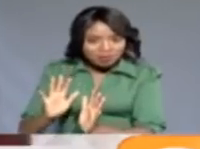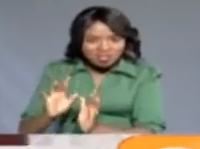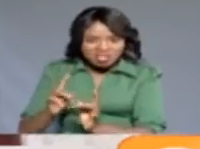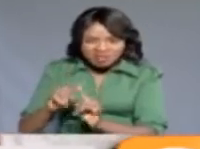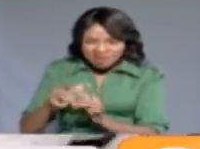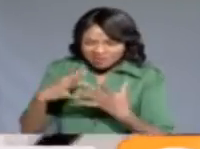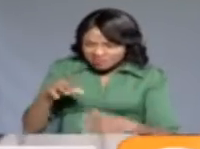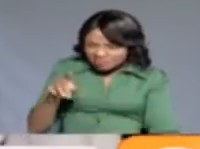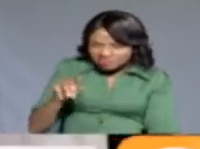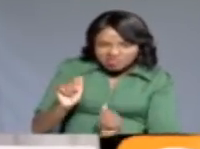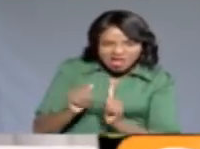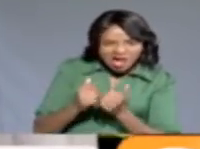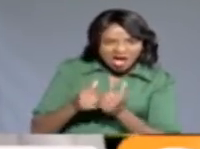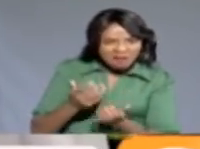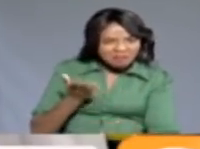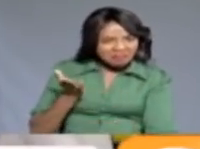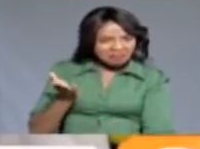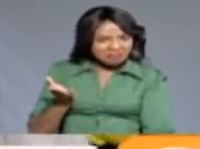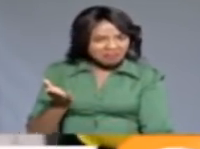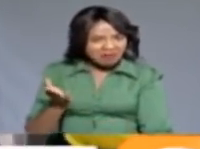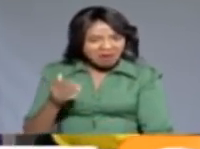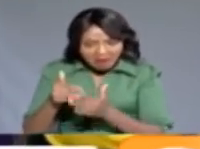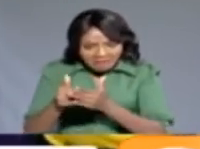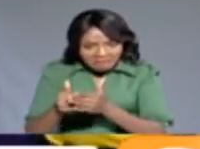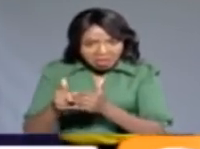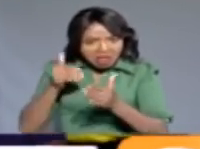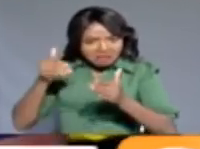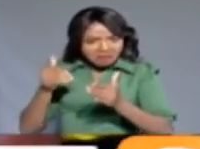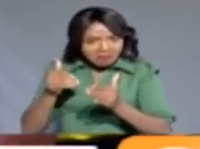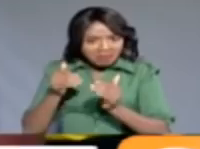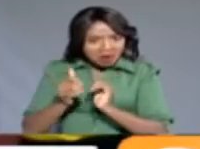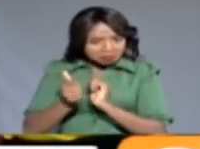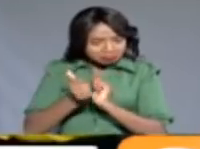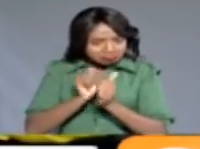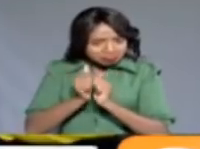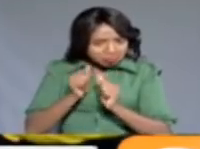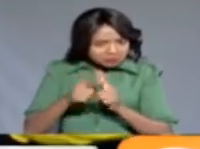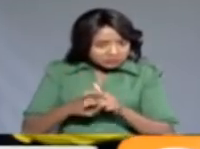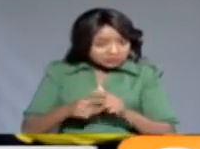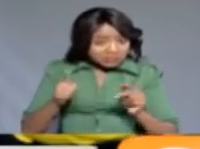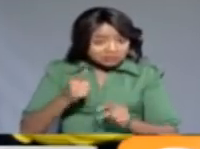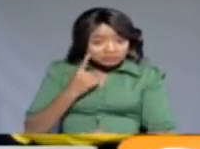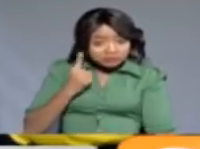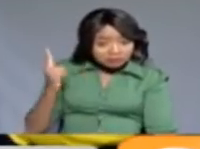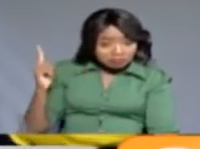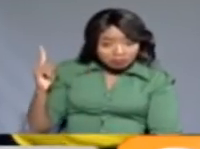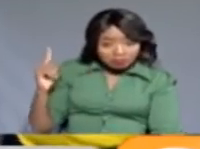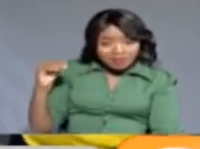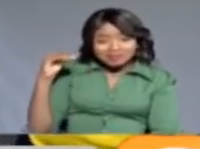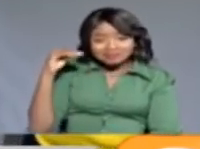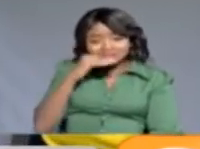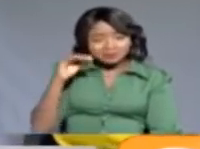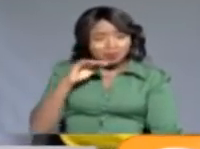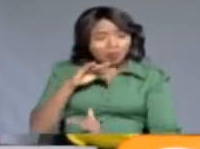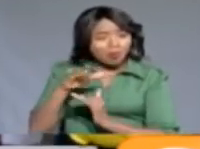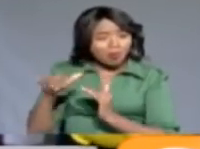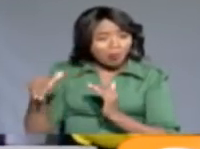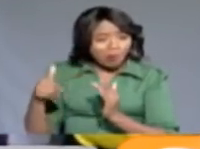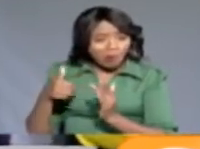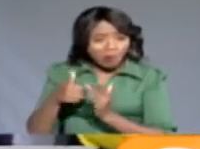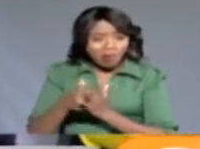Well, something very interesting transpired ahead of the game between Egypt and Zimbabwe. Now, all these fans, you can see there, all of them had